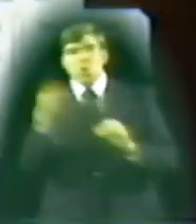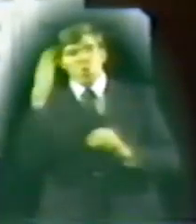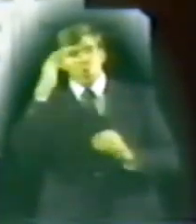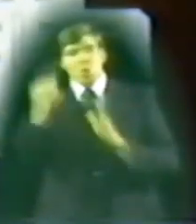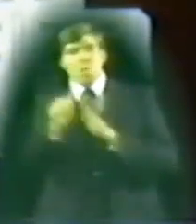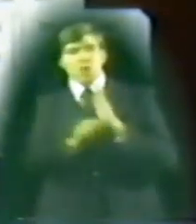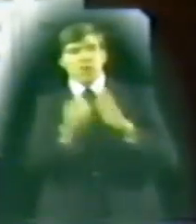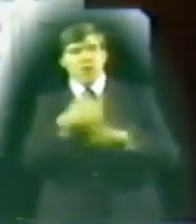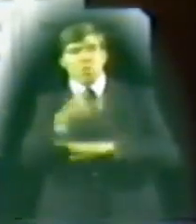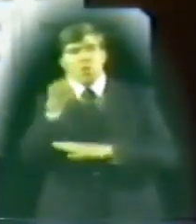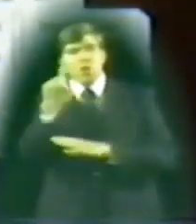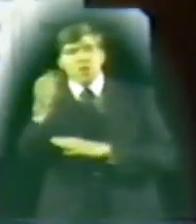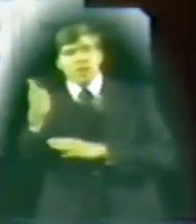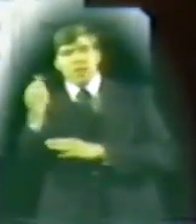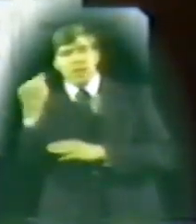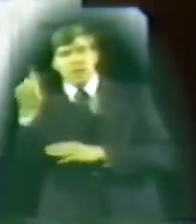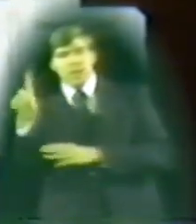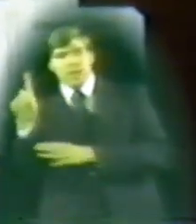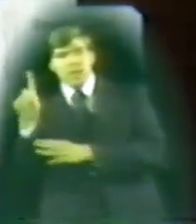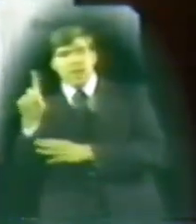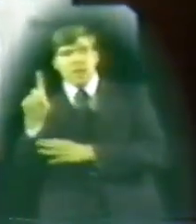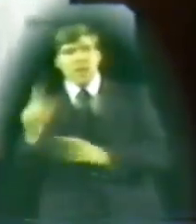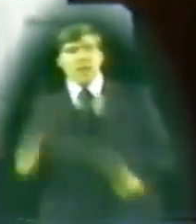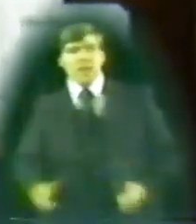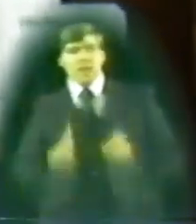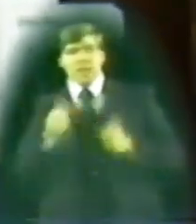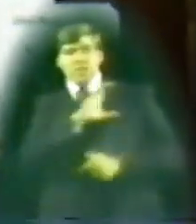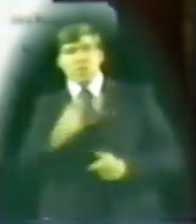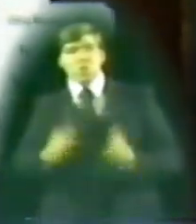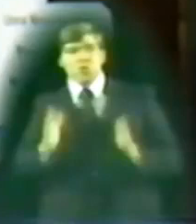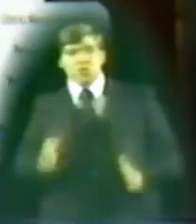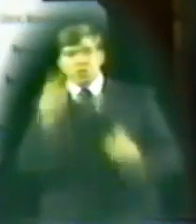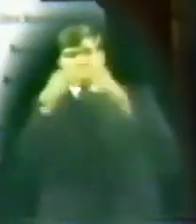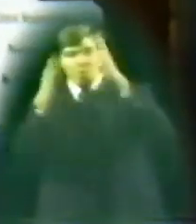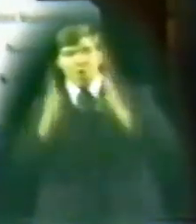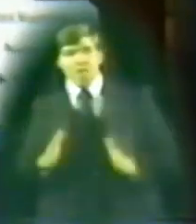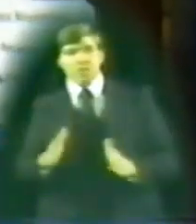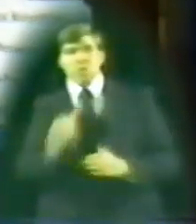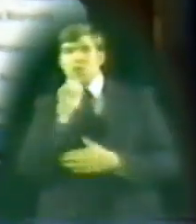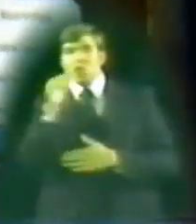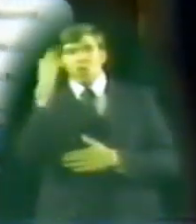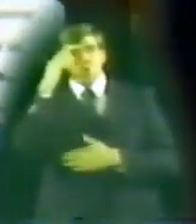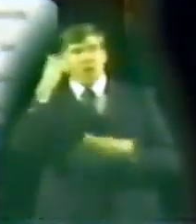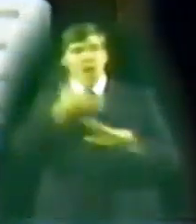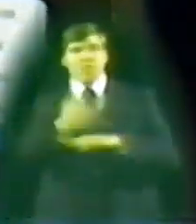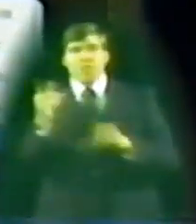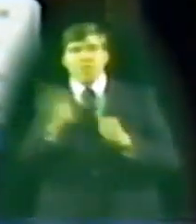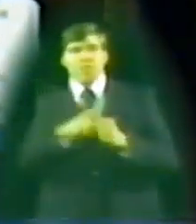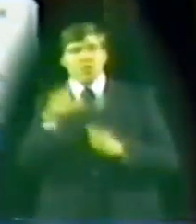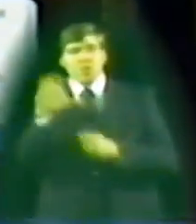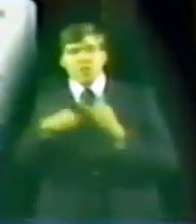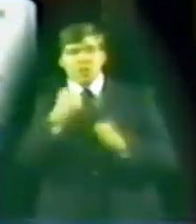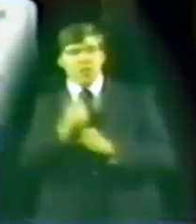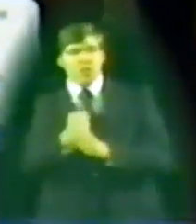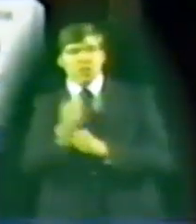AD. Living Christian prophets to whom God had revealed his word also were not known after the first century